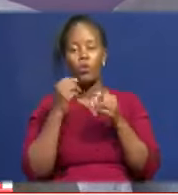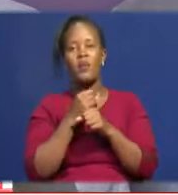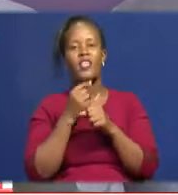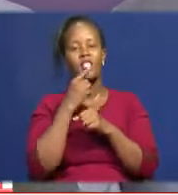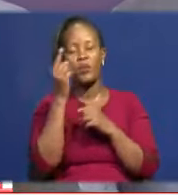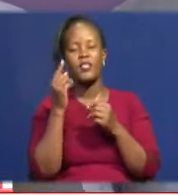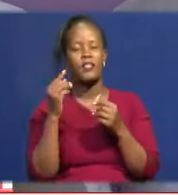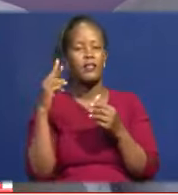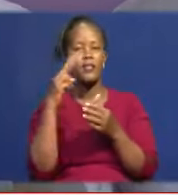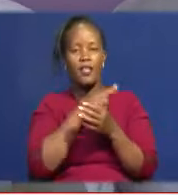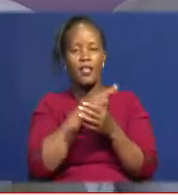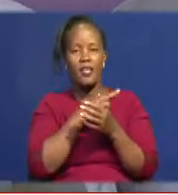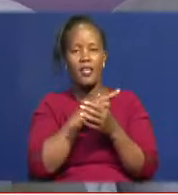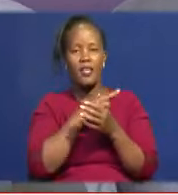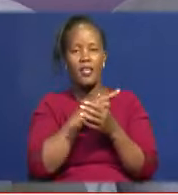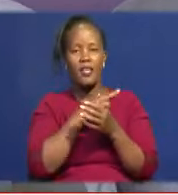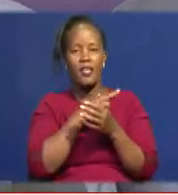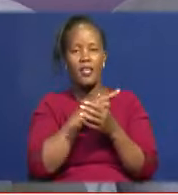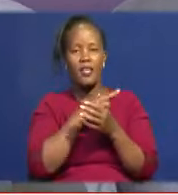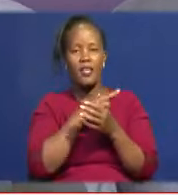fund. Secondly,